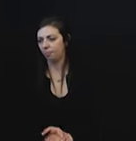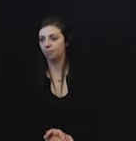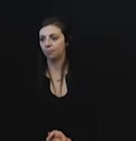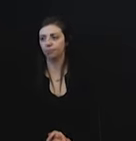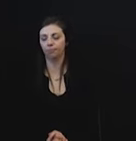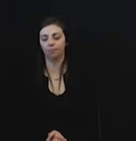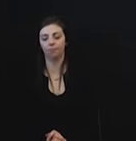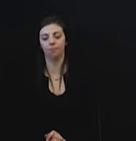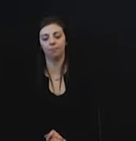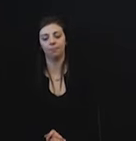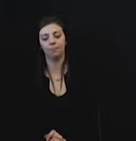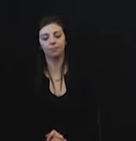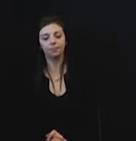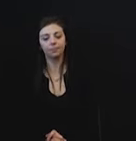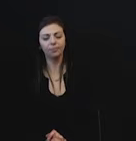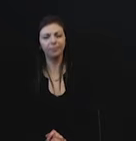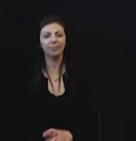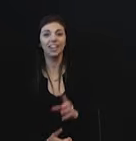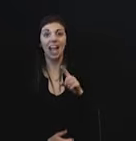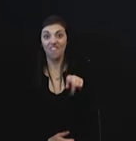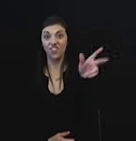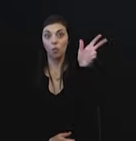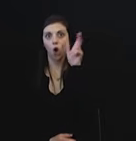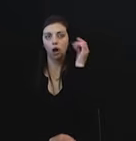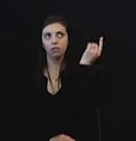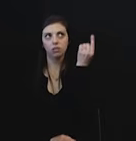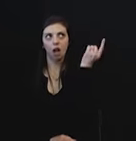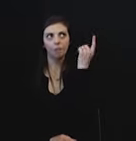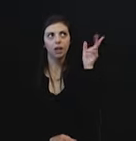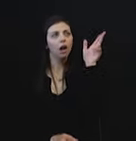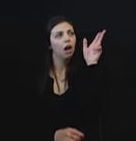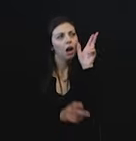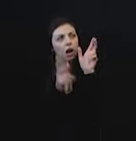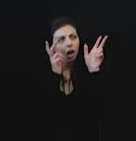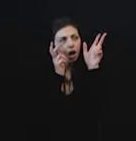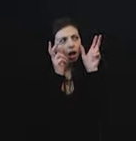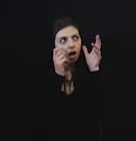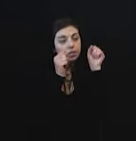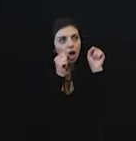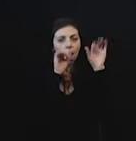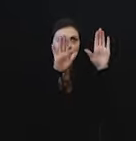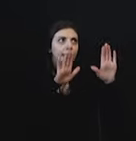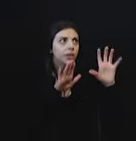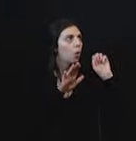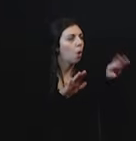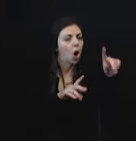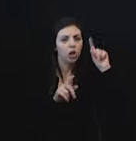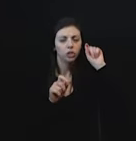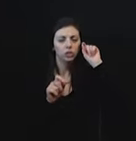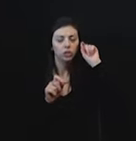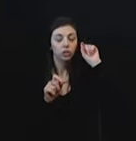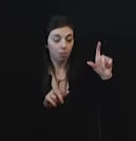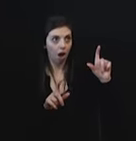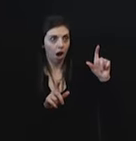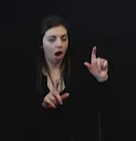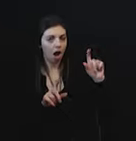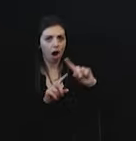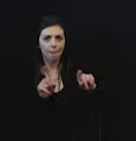Have you ever heard something that sounds amazing or surprising, but you missed it?